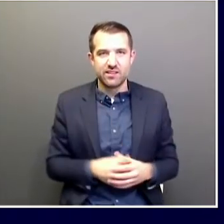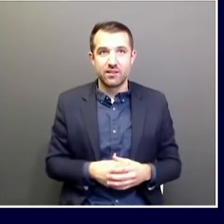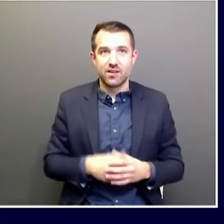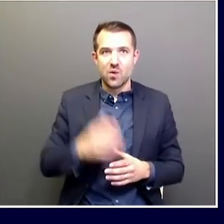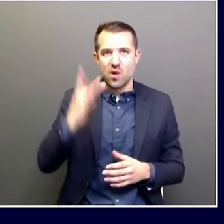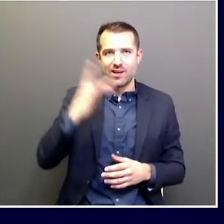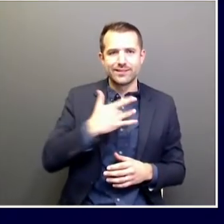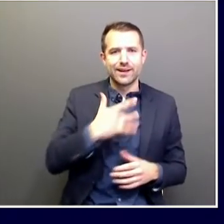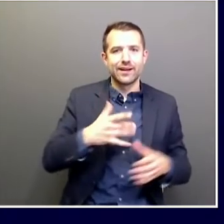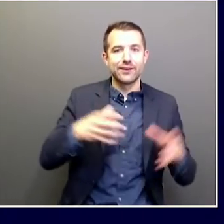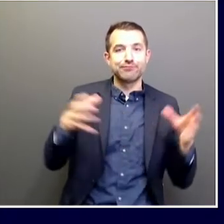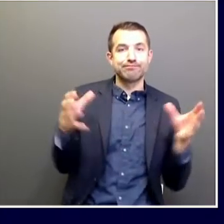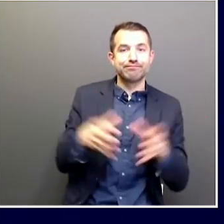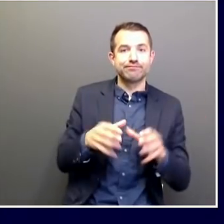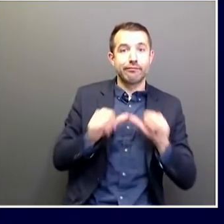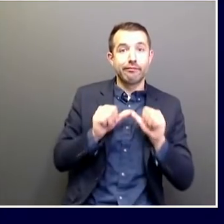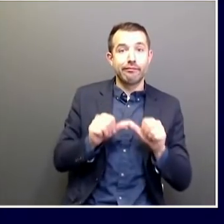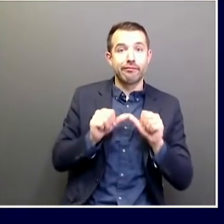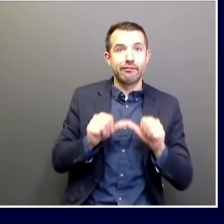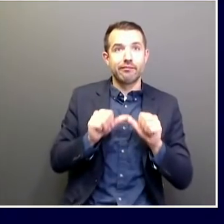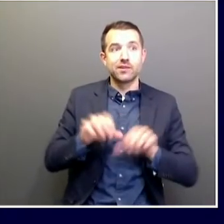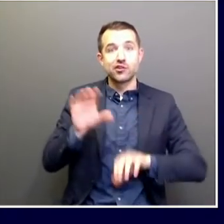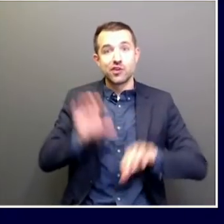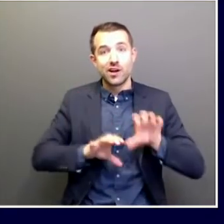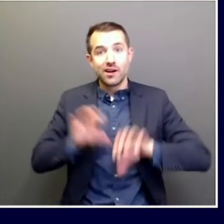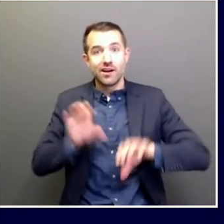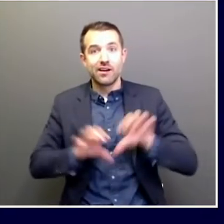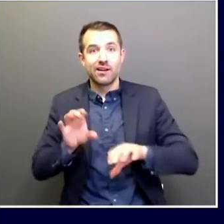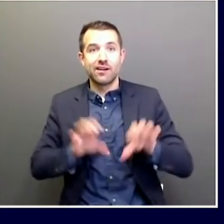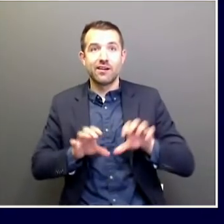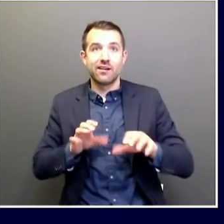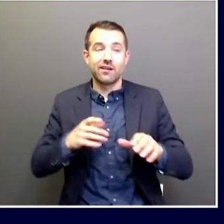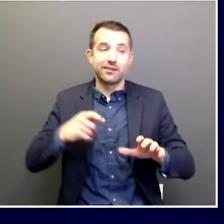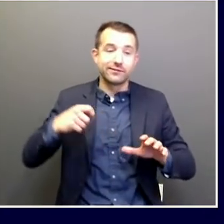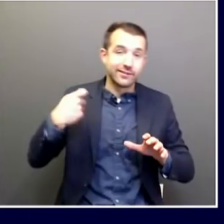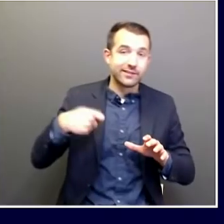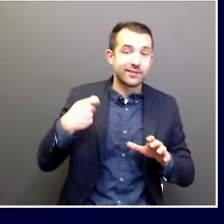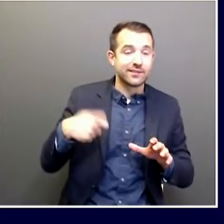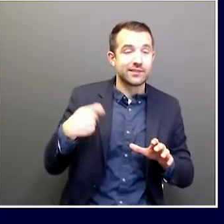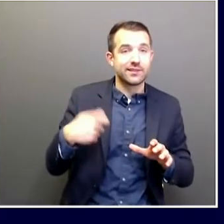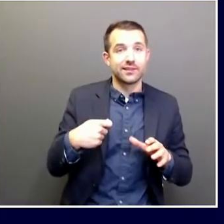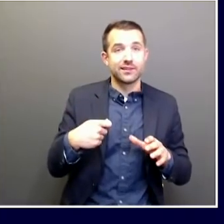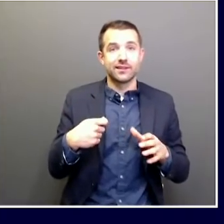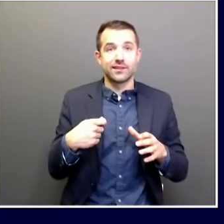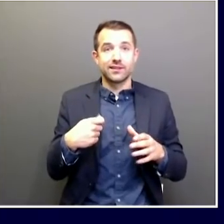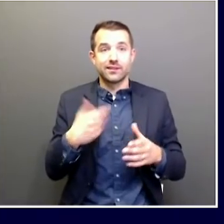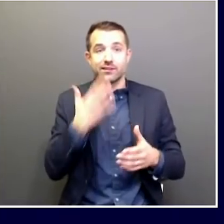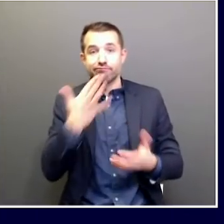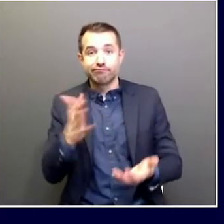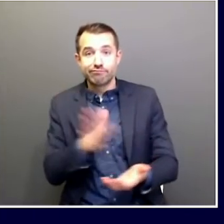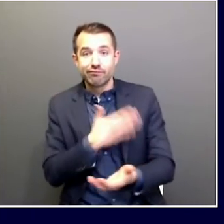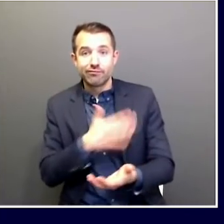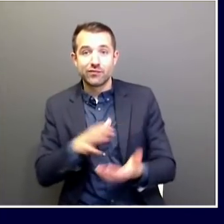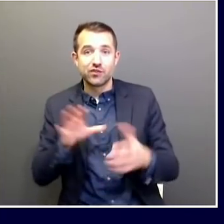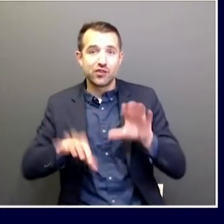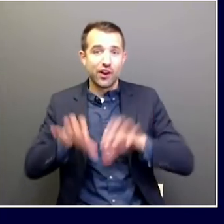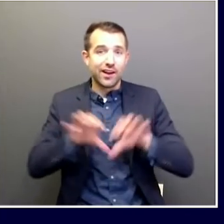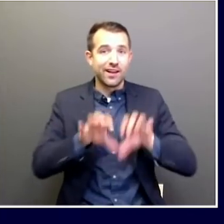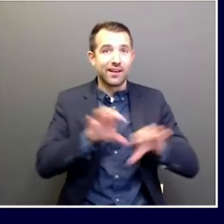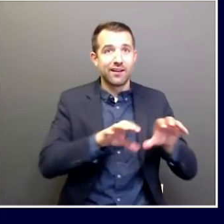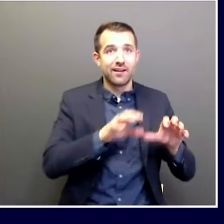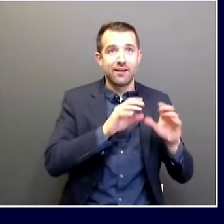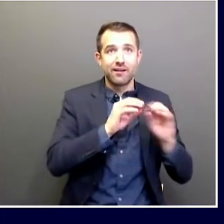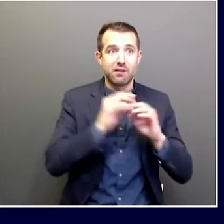extended periods of time, lingering over the dinner table, talking, singing, arguing about politics. all